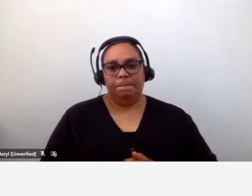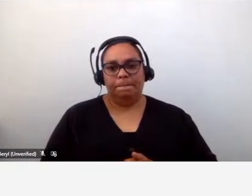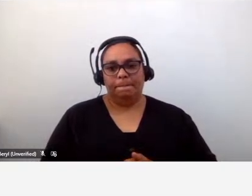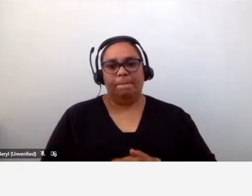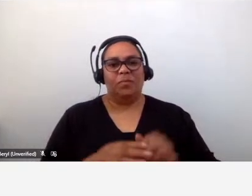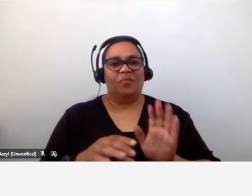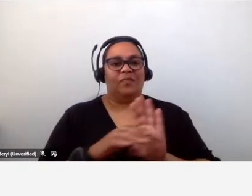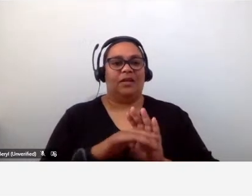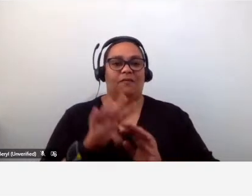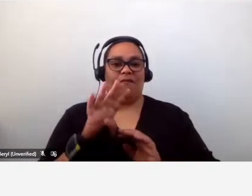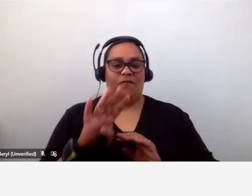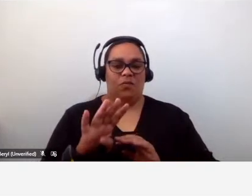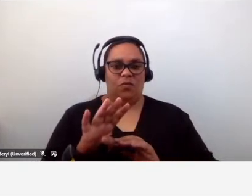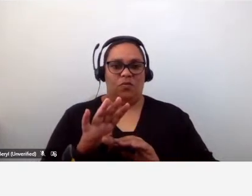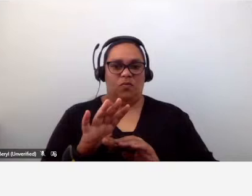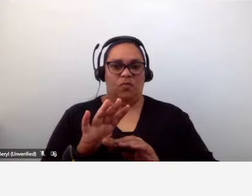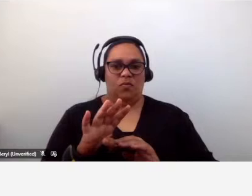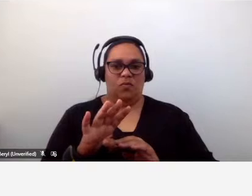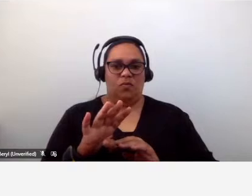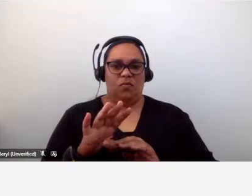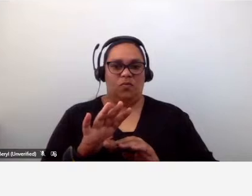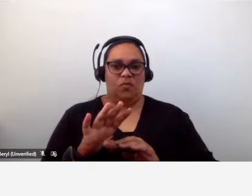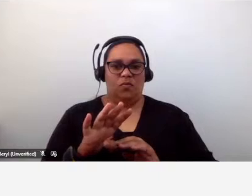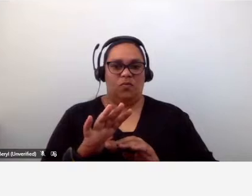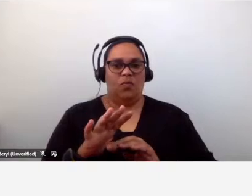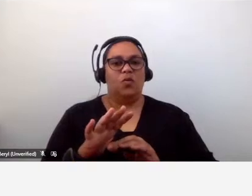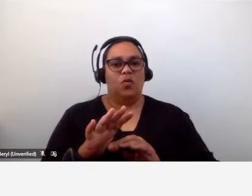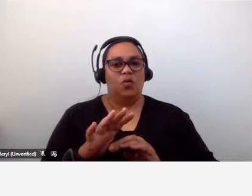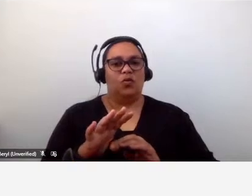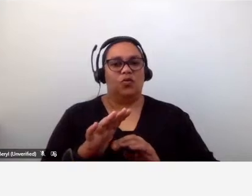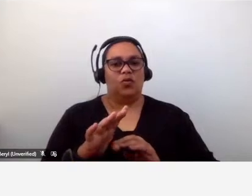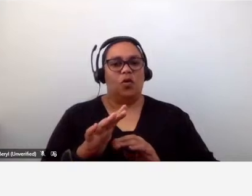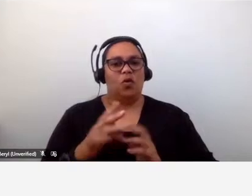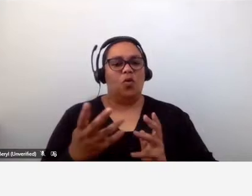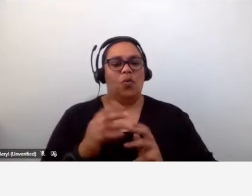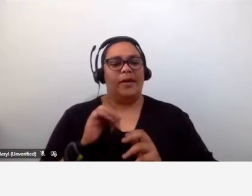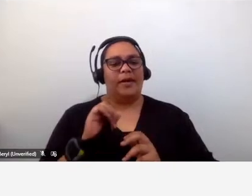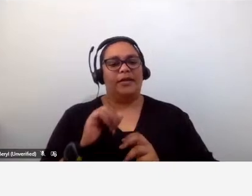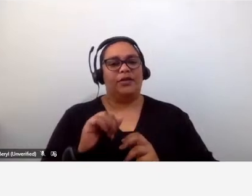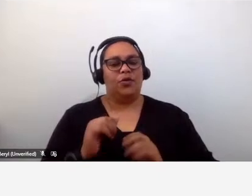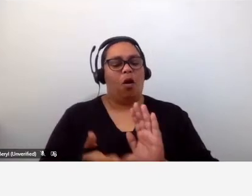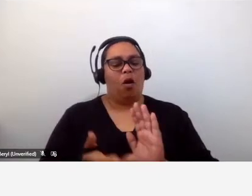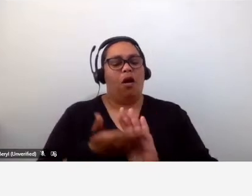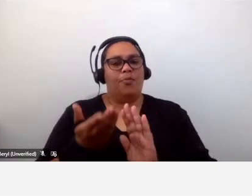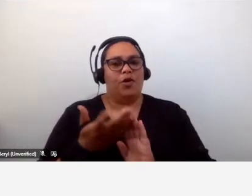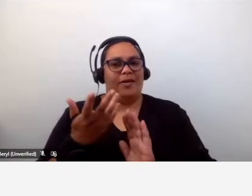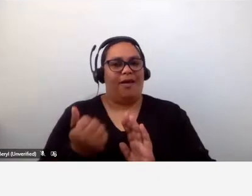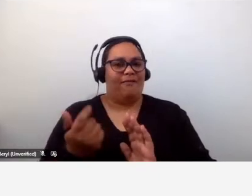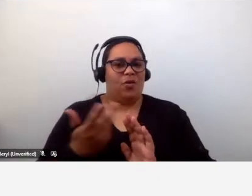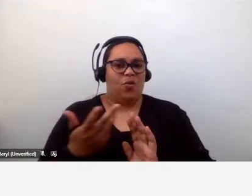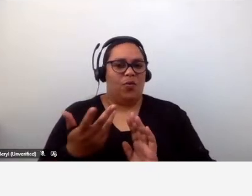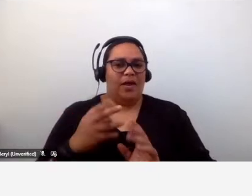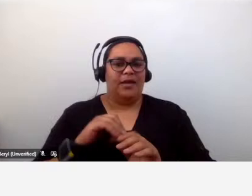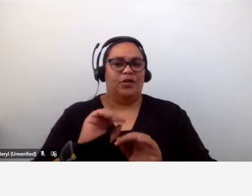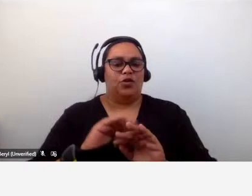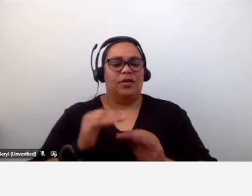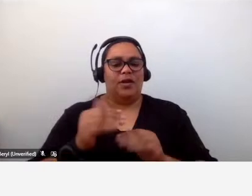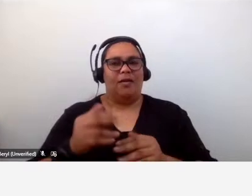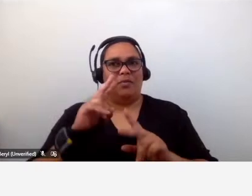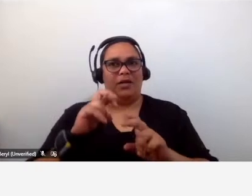Paragraph 4, where are community centers you have upgraded in the period under